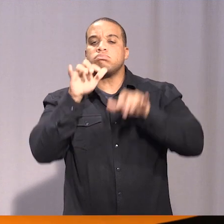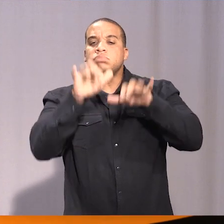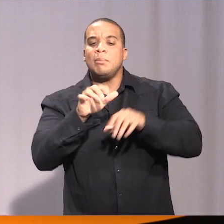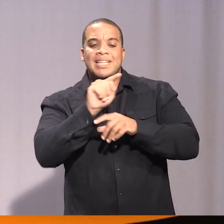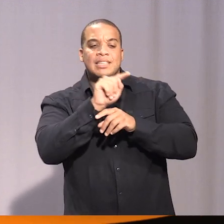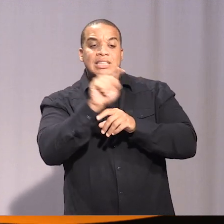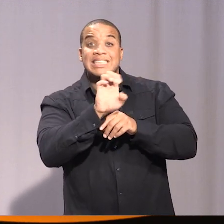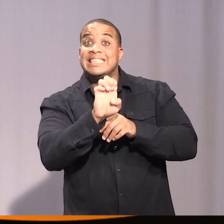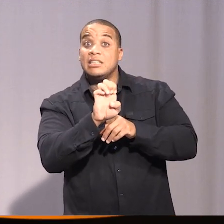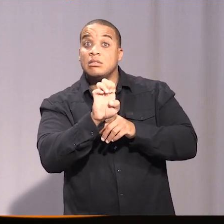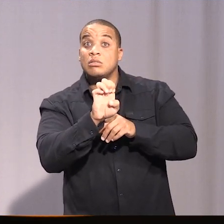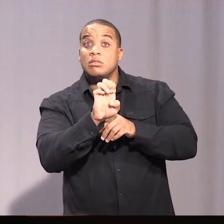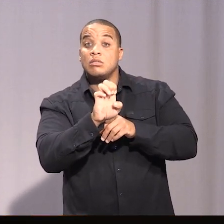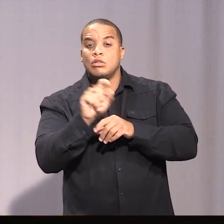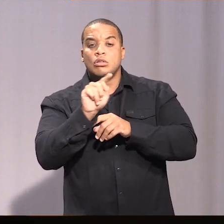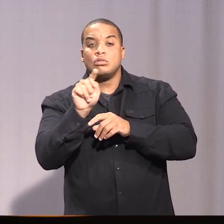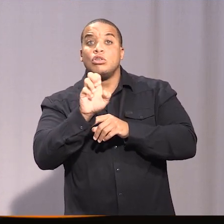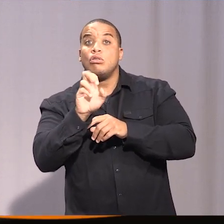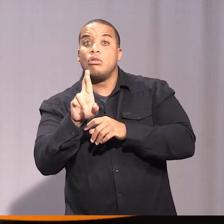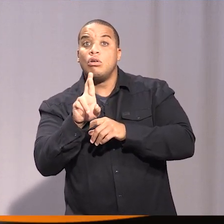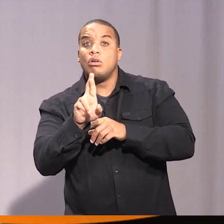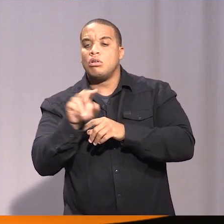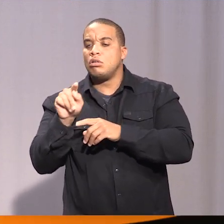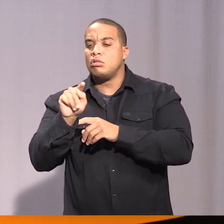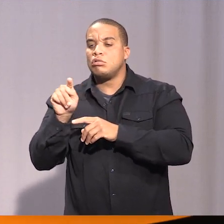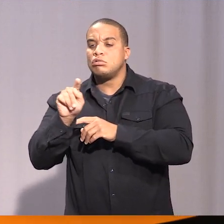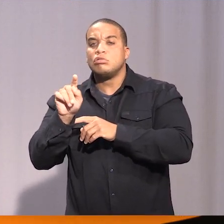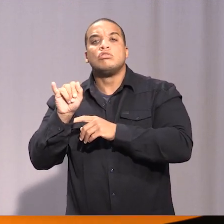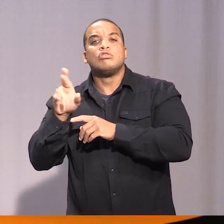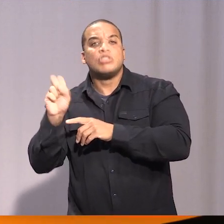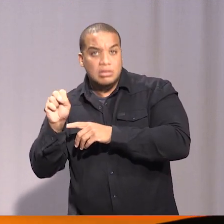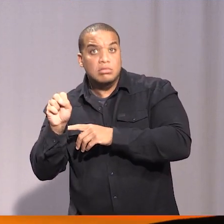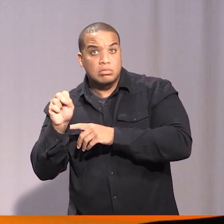Z, Zer, and Zers.